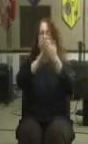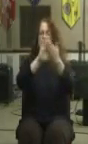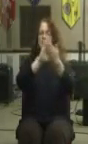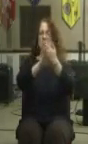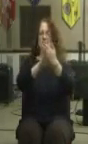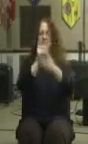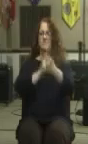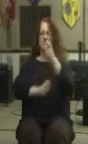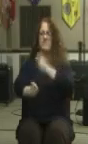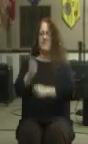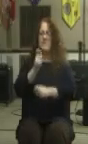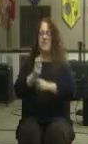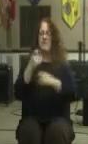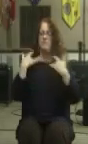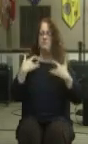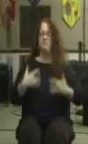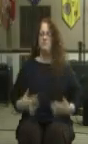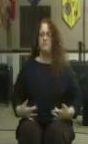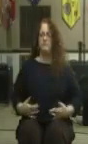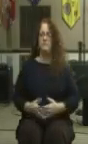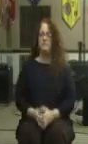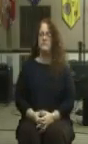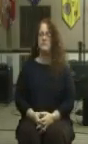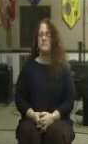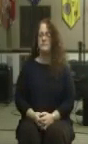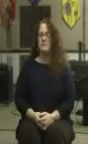instead the garment of praise.